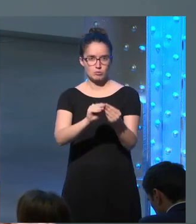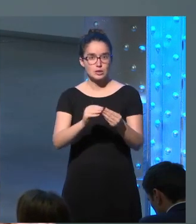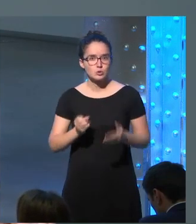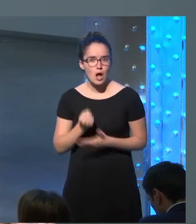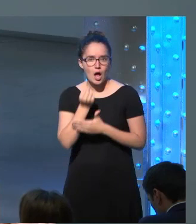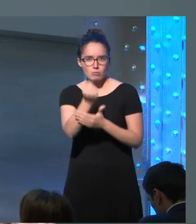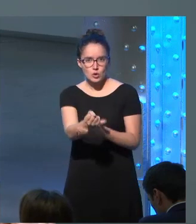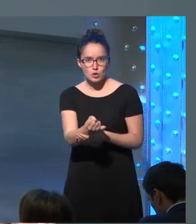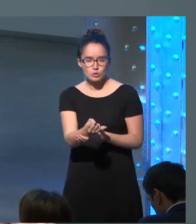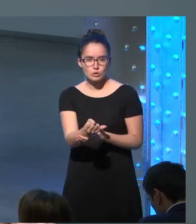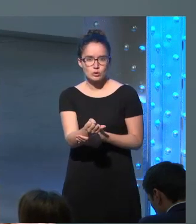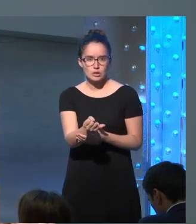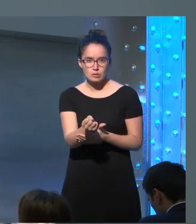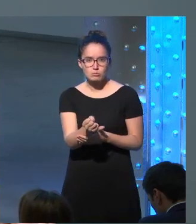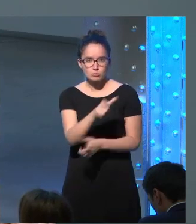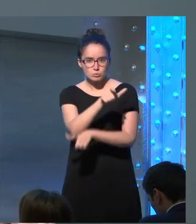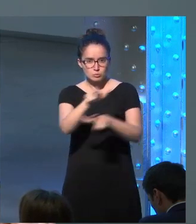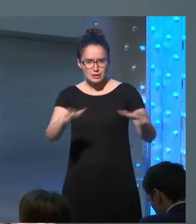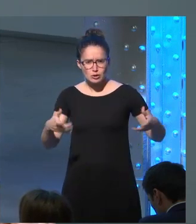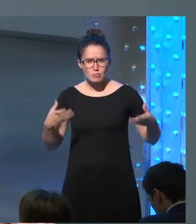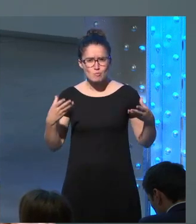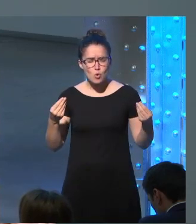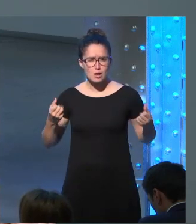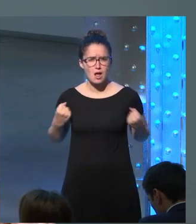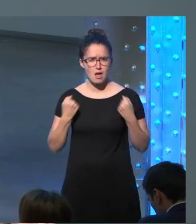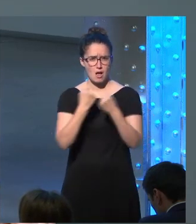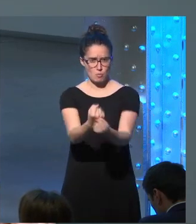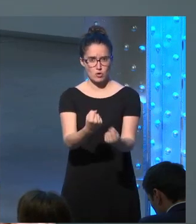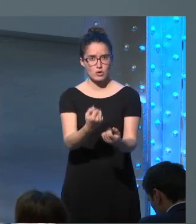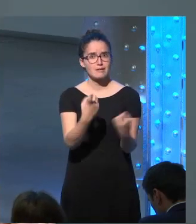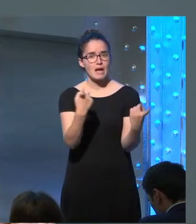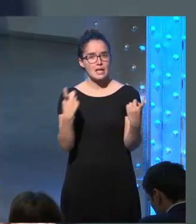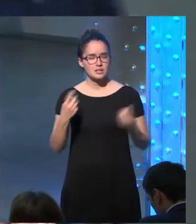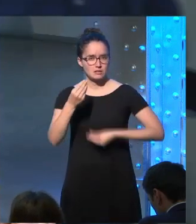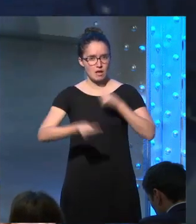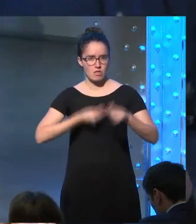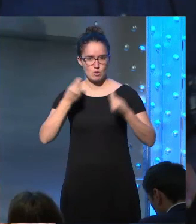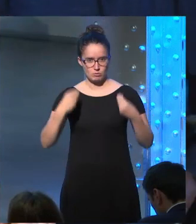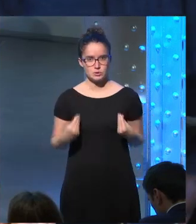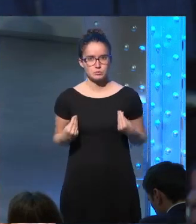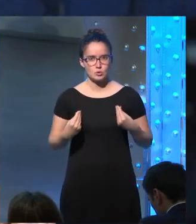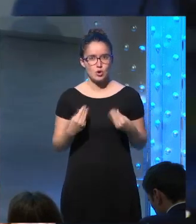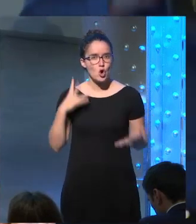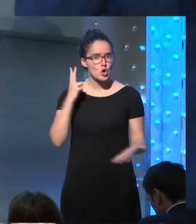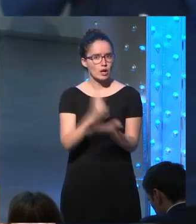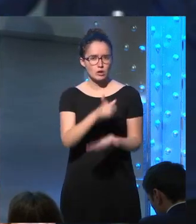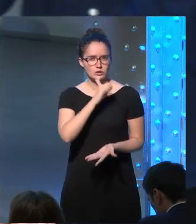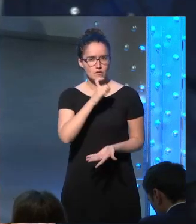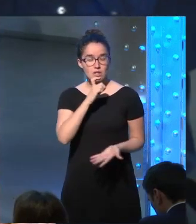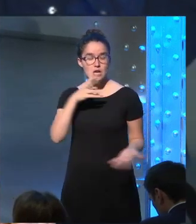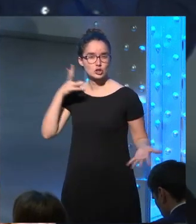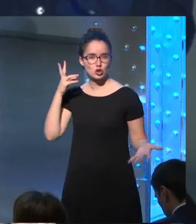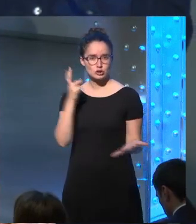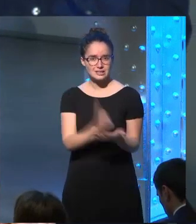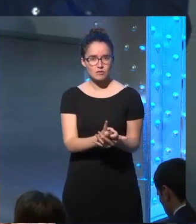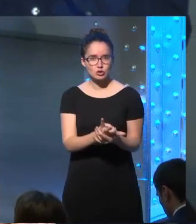Dear Minister, that is a lever where there are many arms pushing forward, and that is how it should